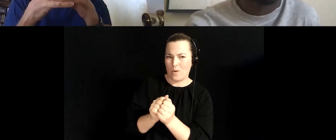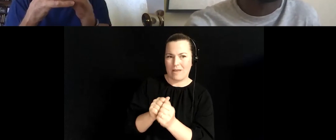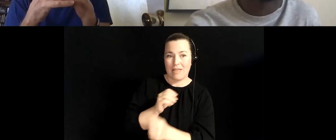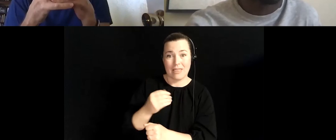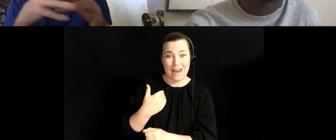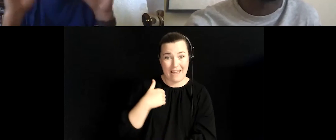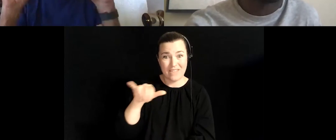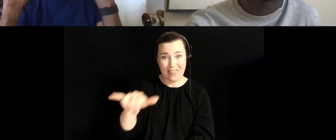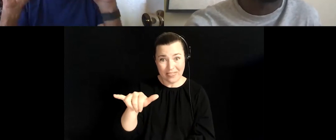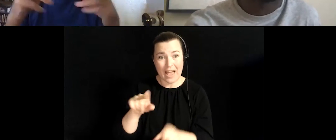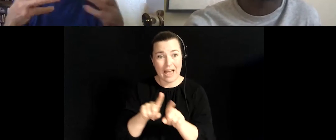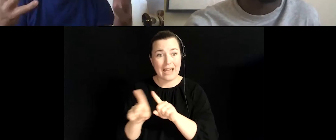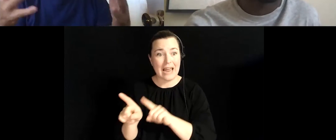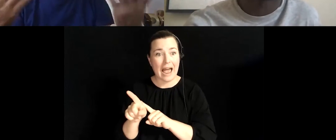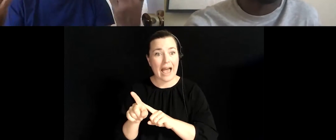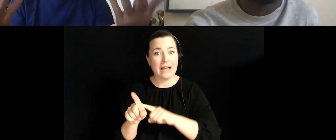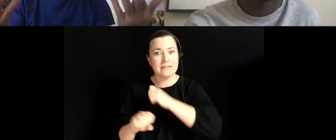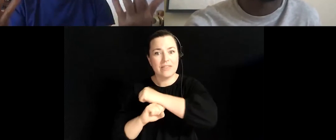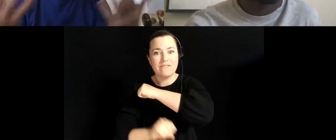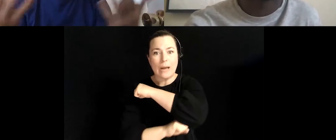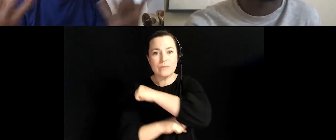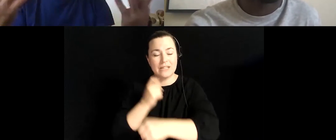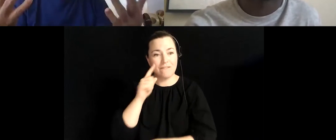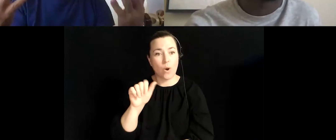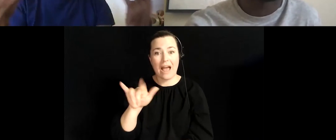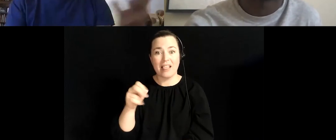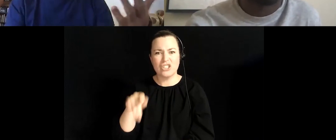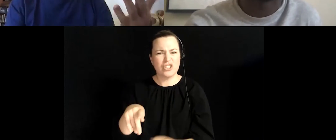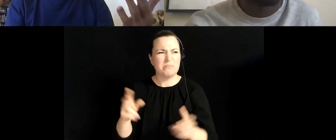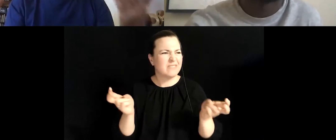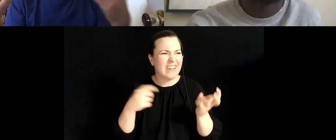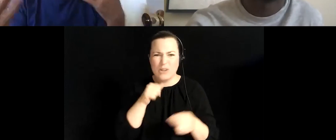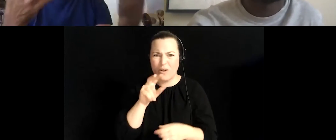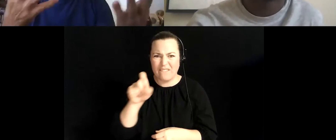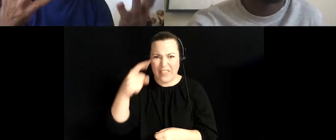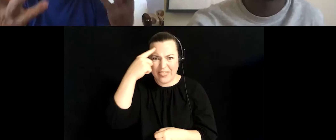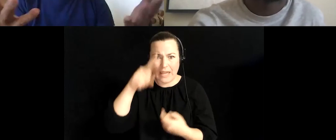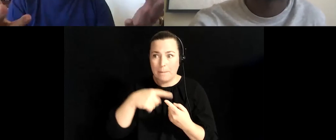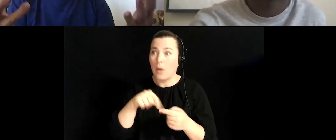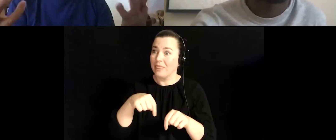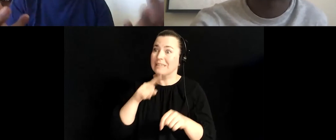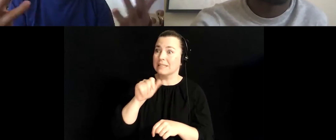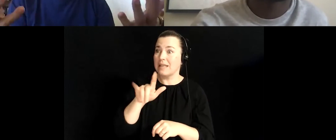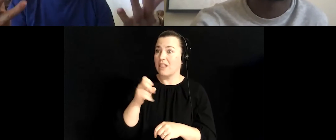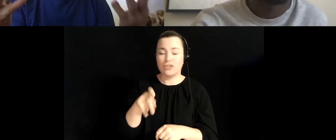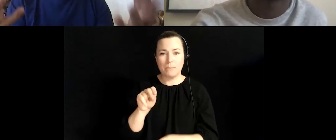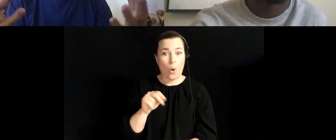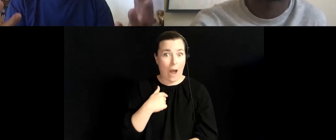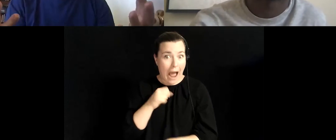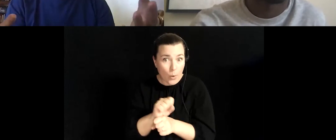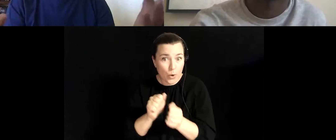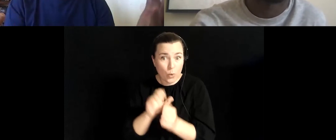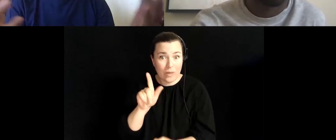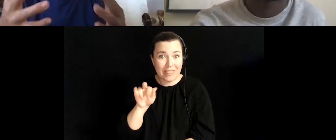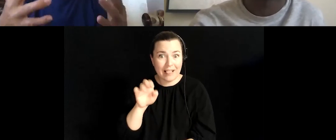the allyship. It's like, I don't even have to think about it as allyship. It's like, no, I work with Claire because I really love